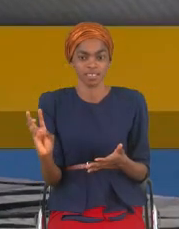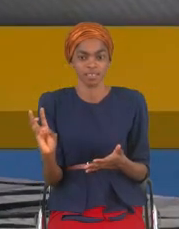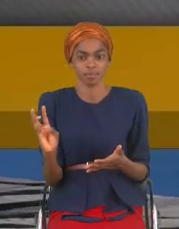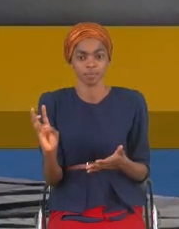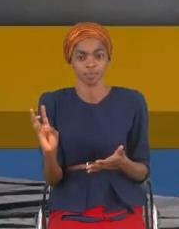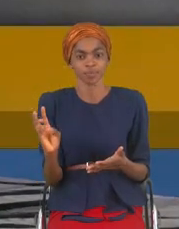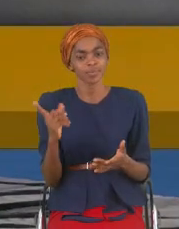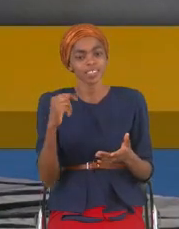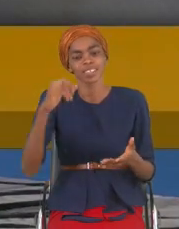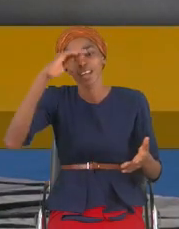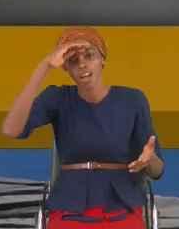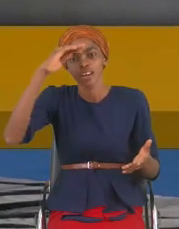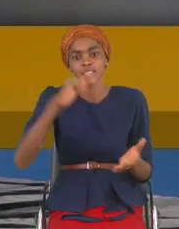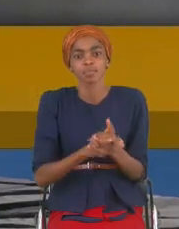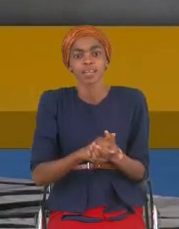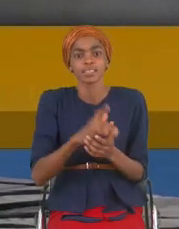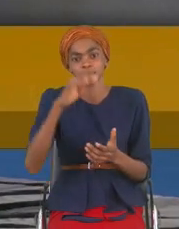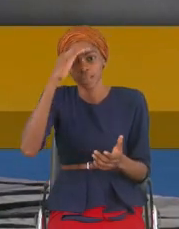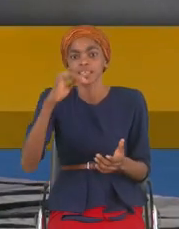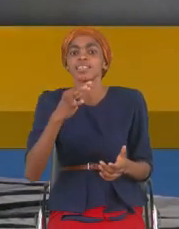the husbandman